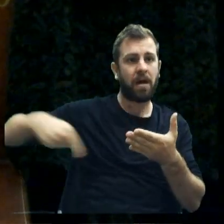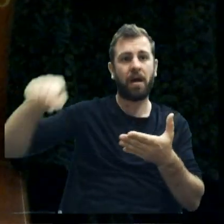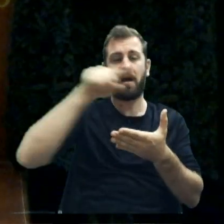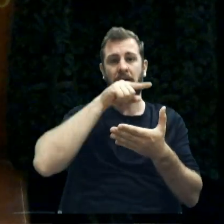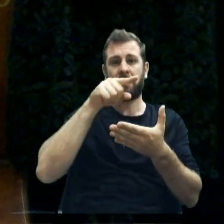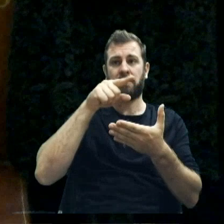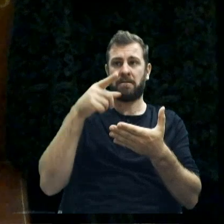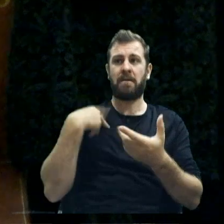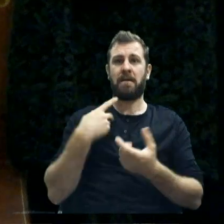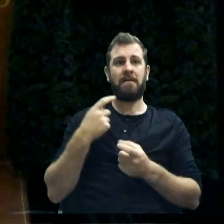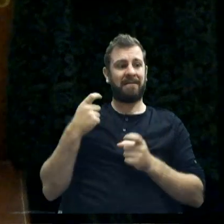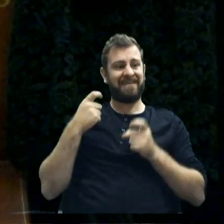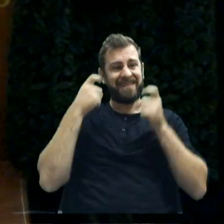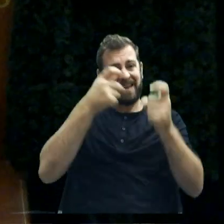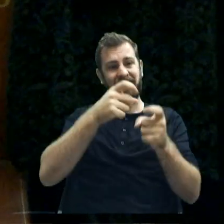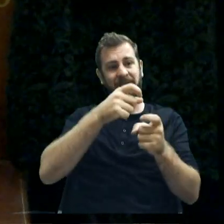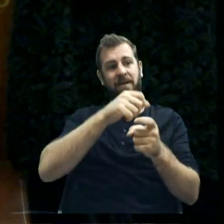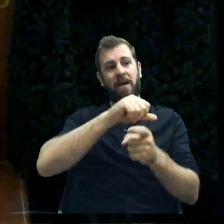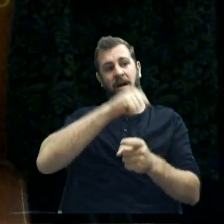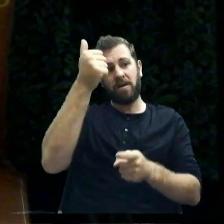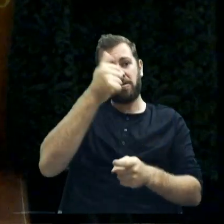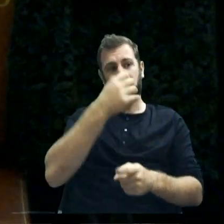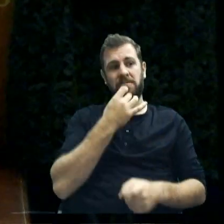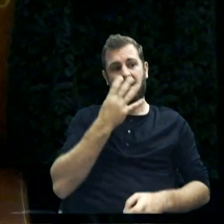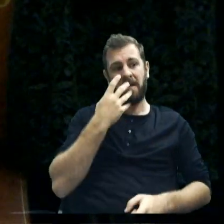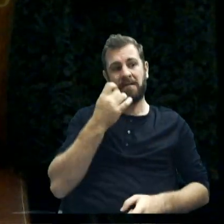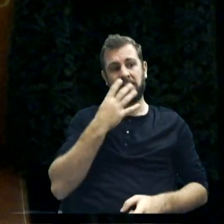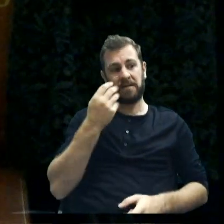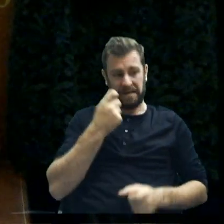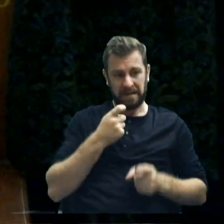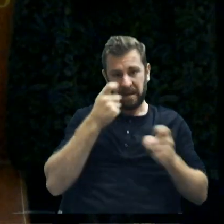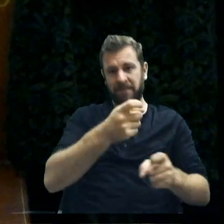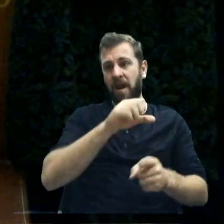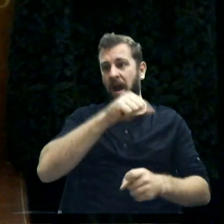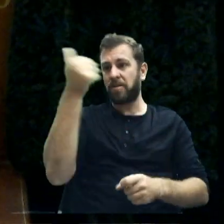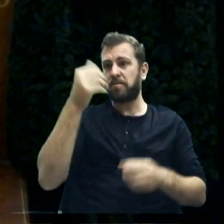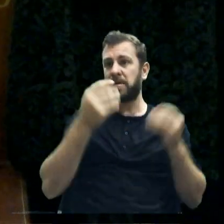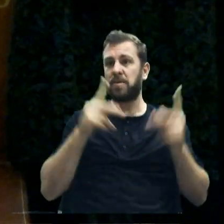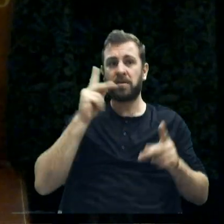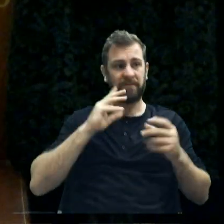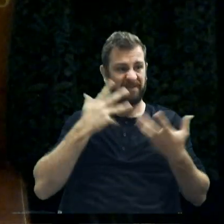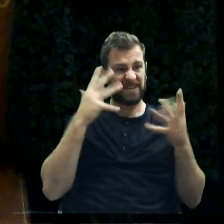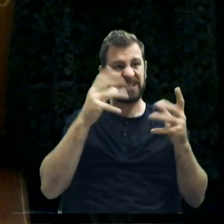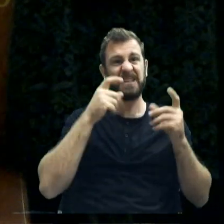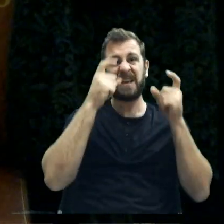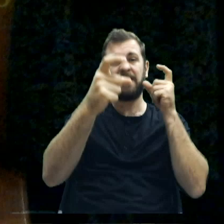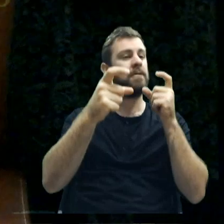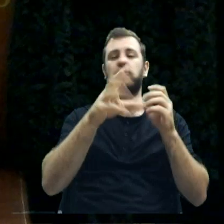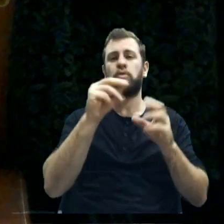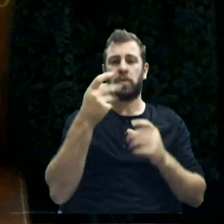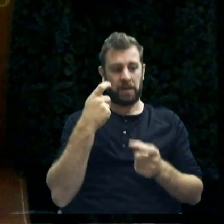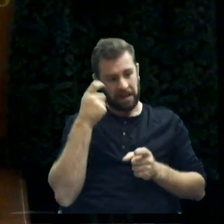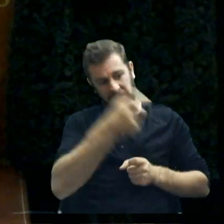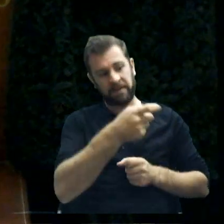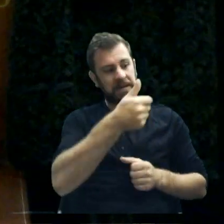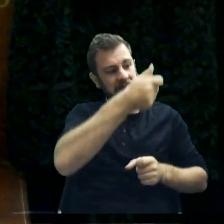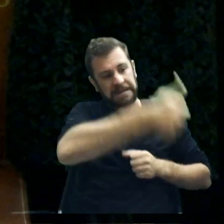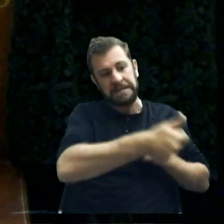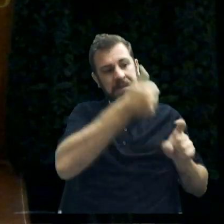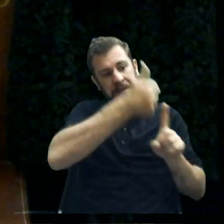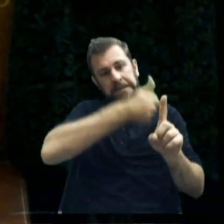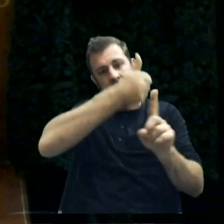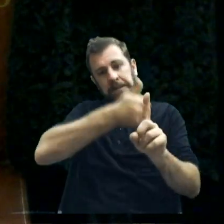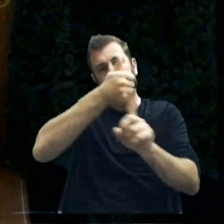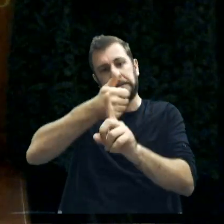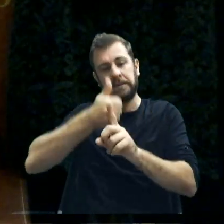the nur that you're looking for within you. That nur, lahu nuran, the ayat says. That this nur